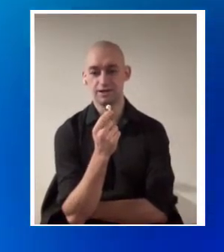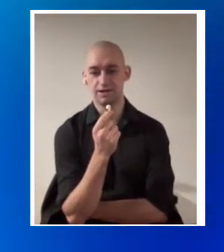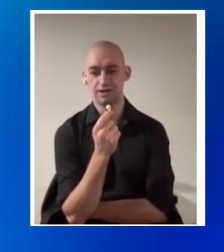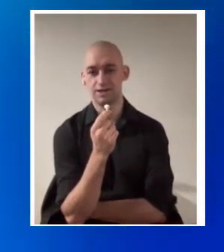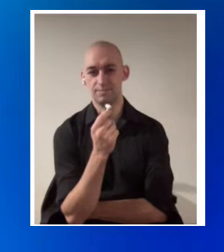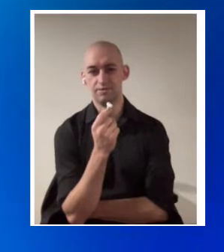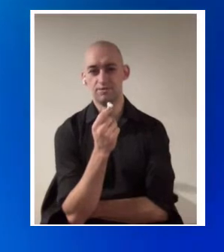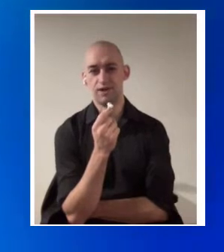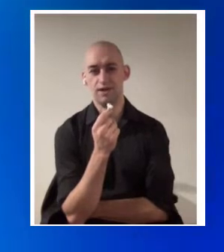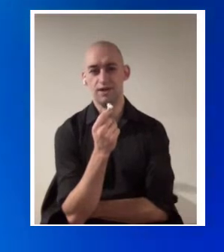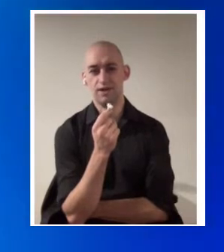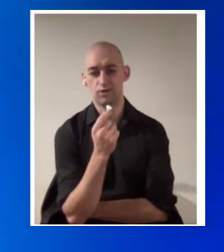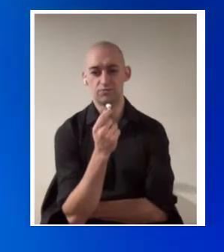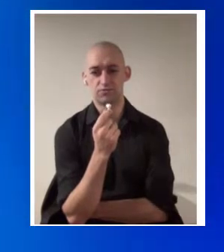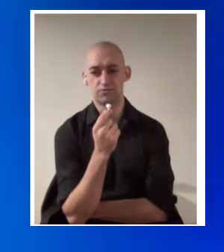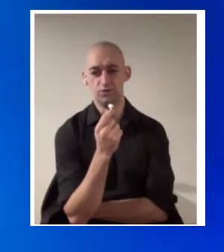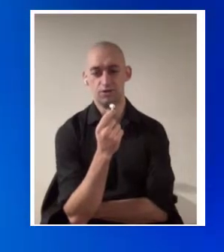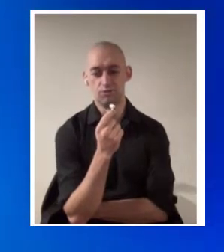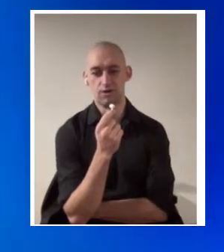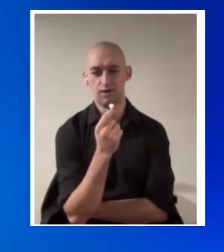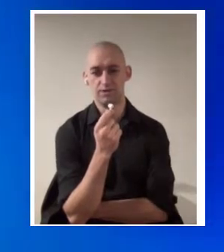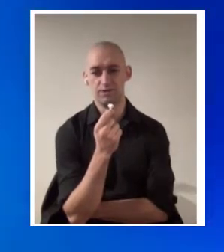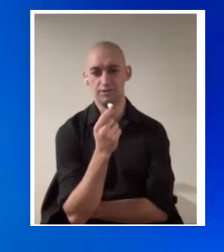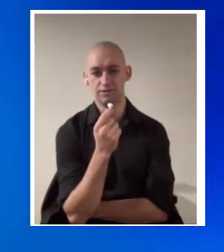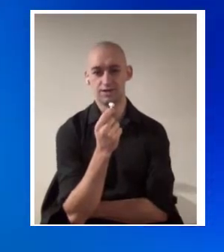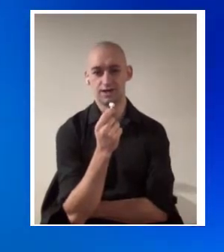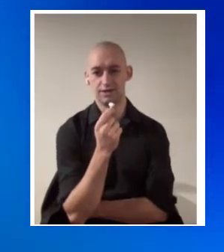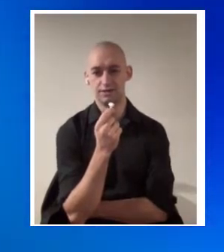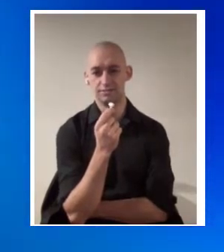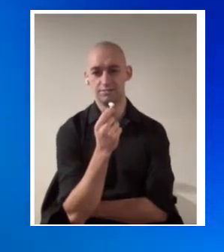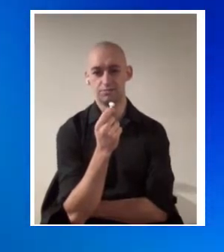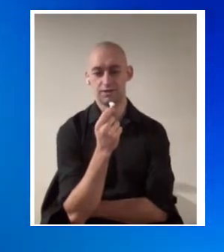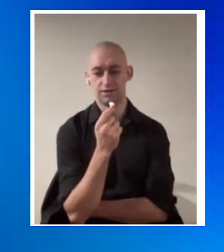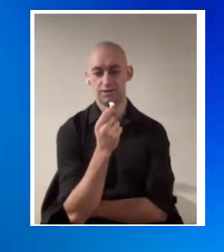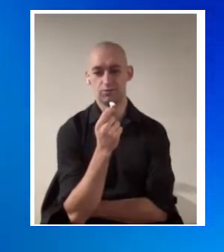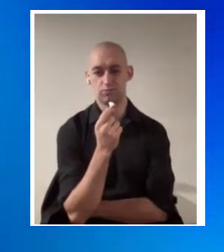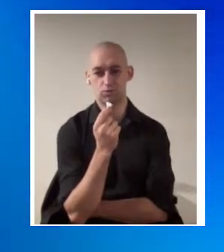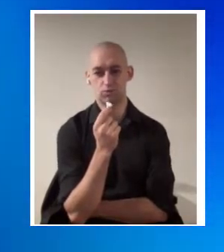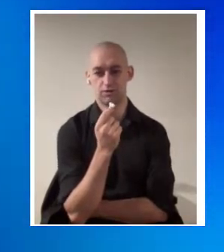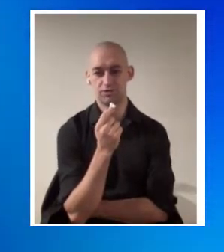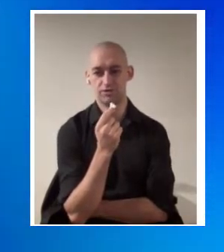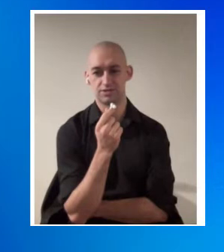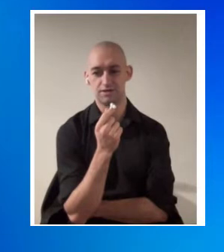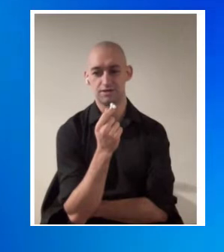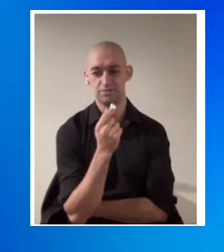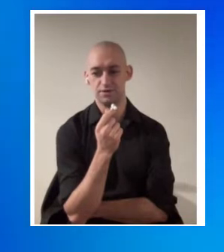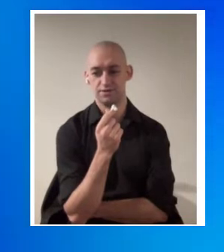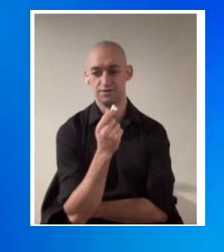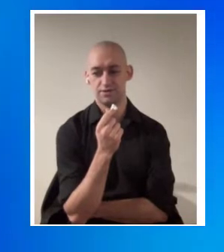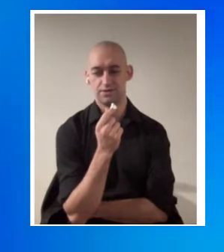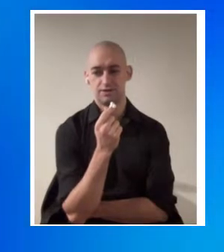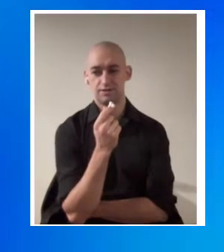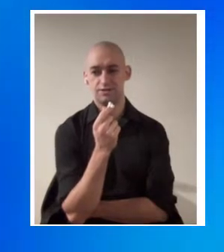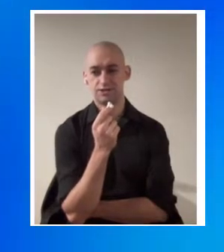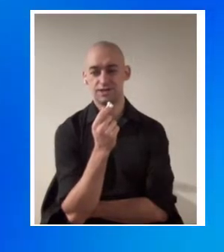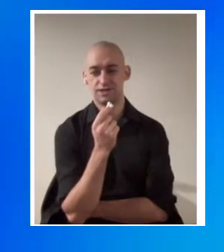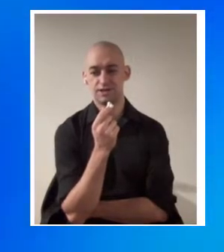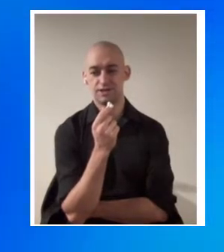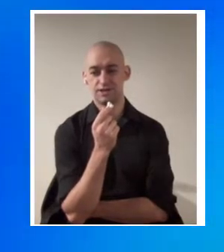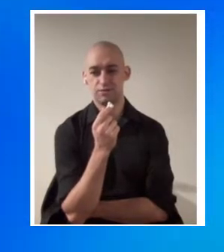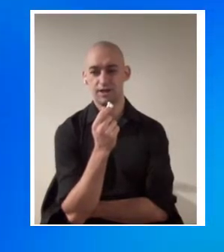buried soon enough, but Yeah. thank you for So- that. So because we had talked last week, I think,